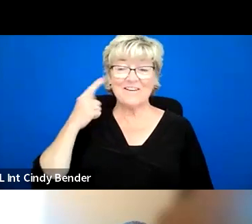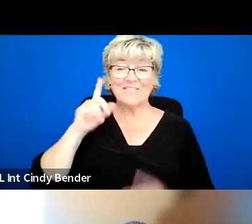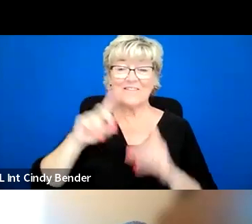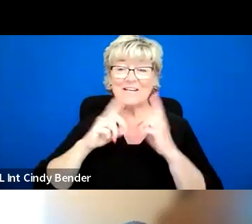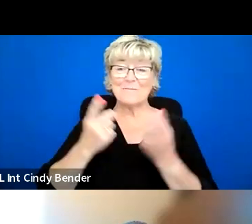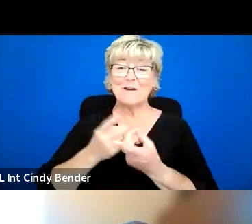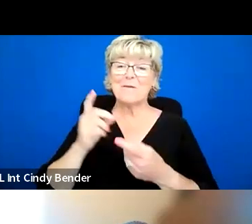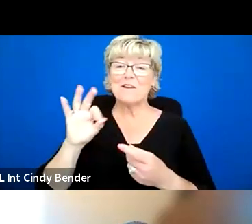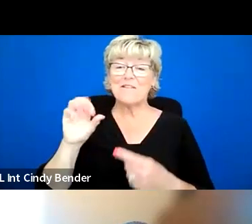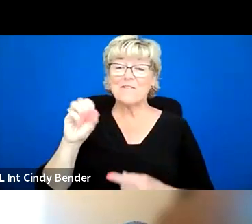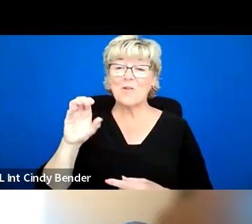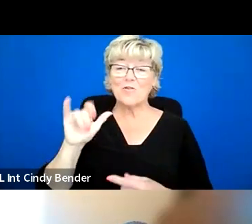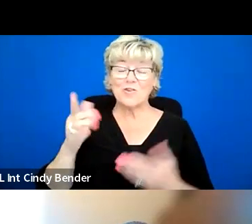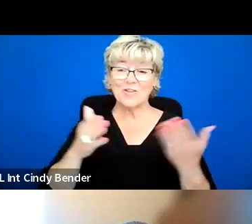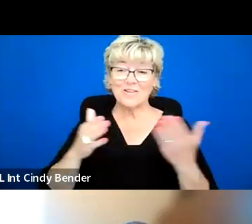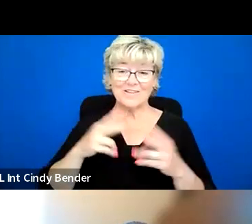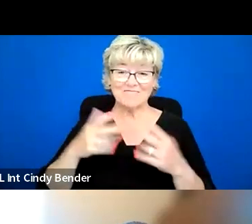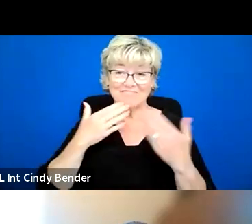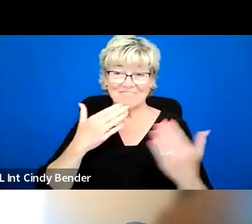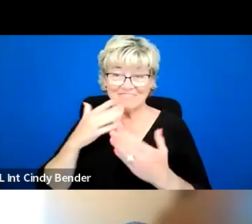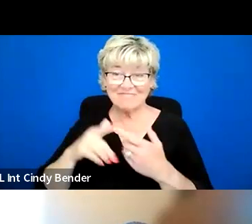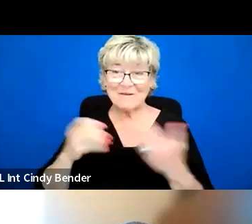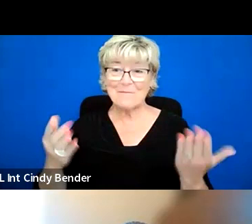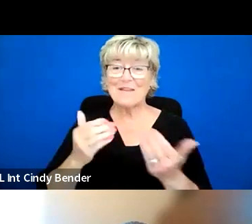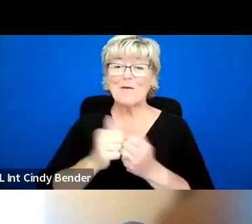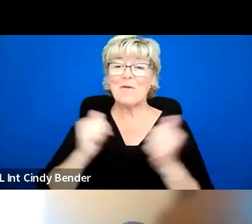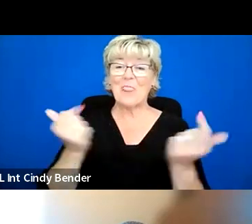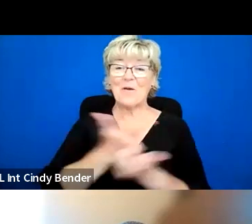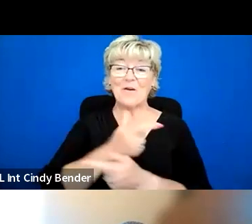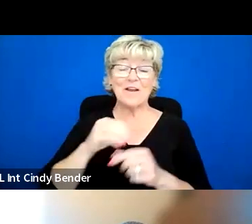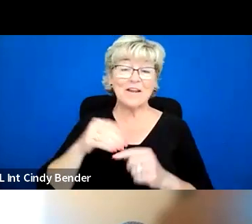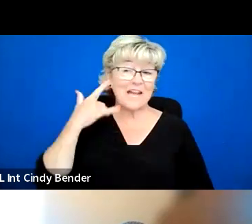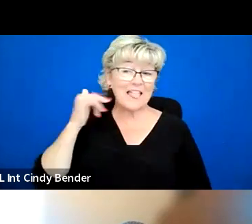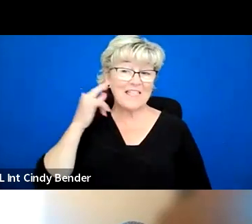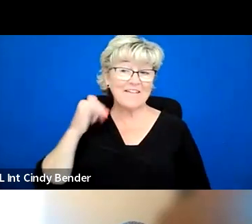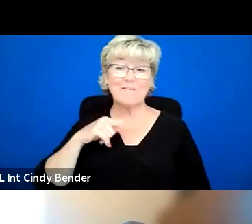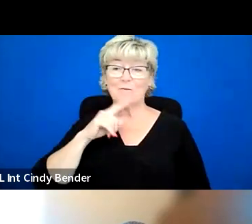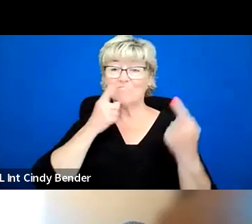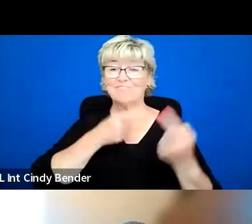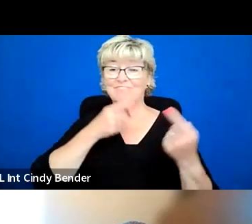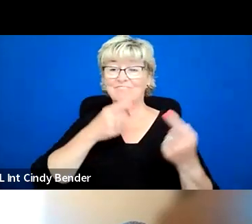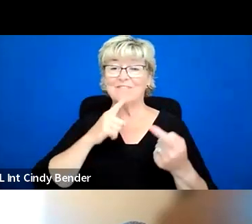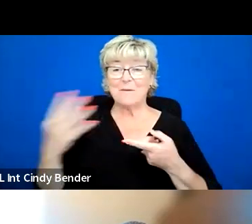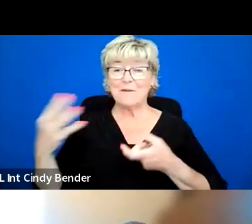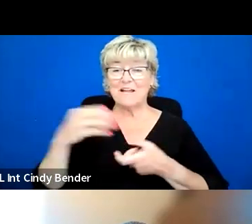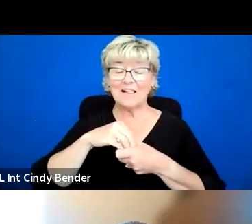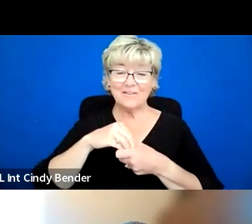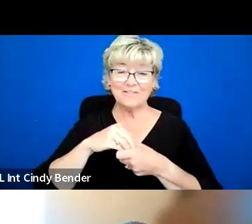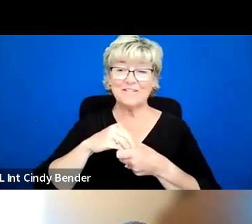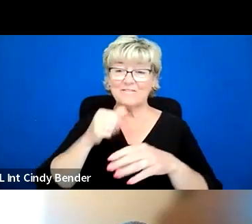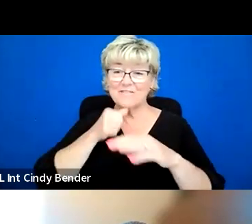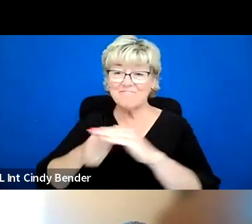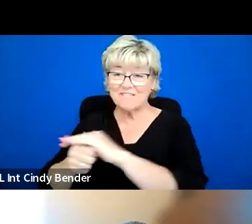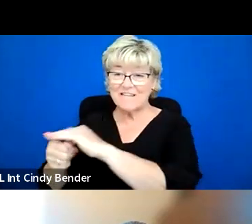Social Services. I'm very grateful to be here today with everyone. In California, we really strive for inclusive sheltering that is open to